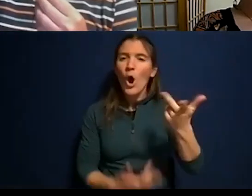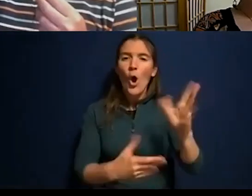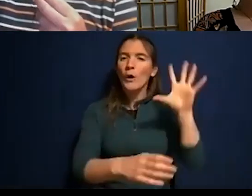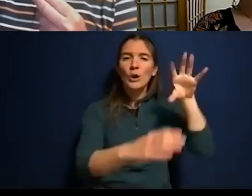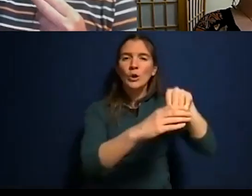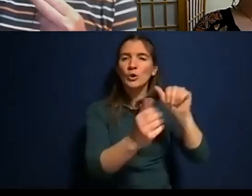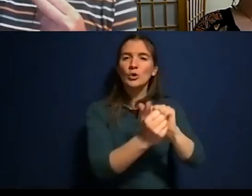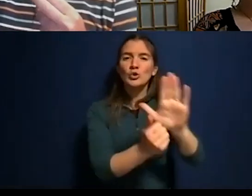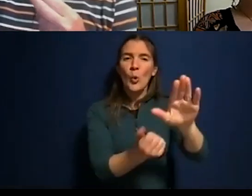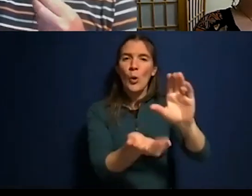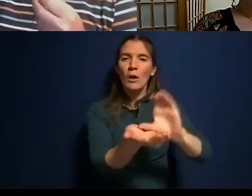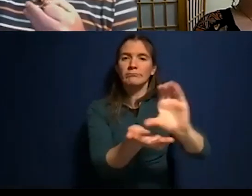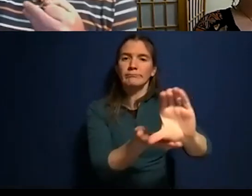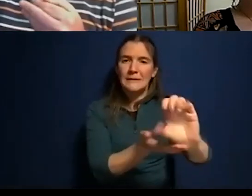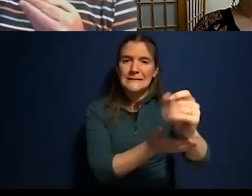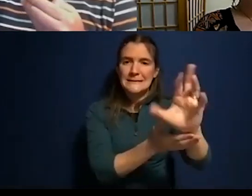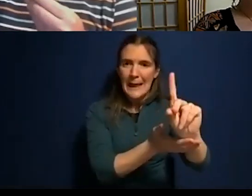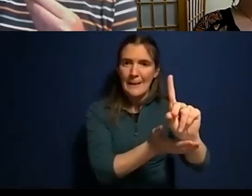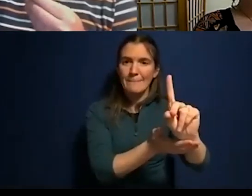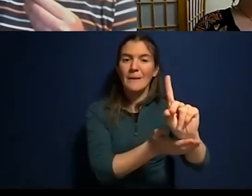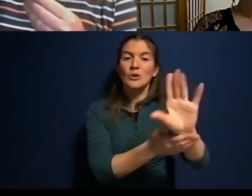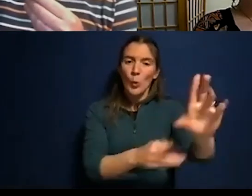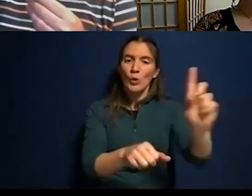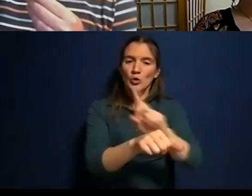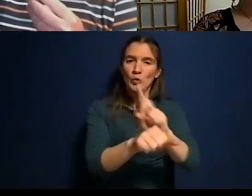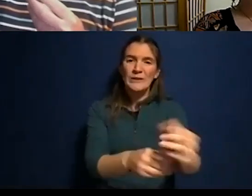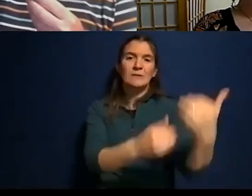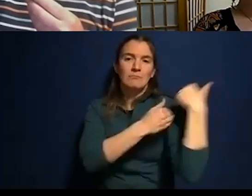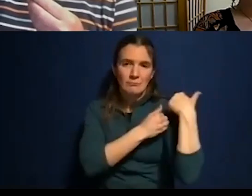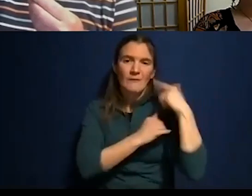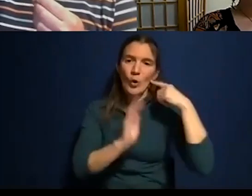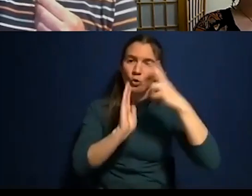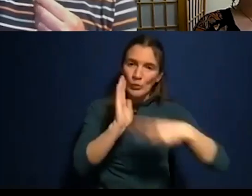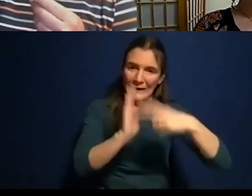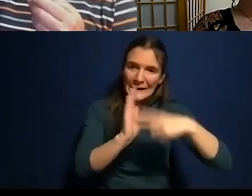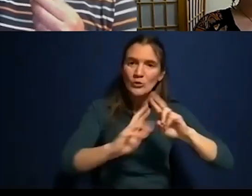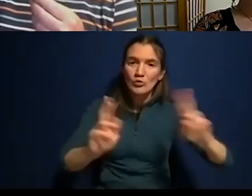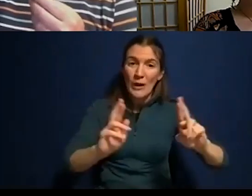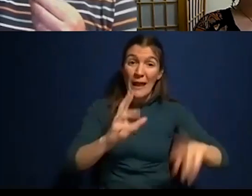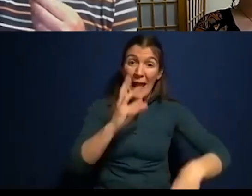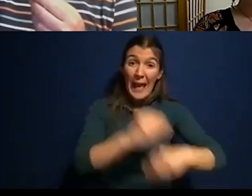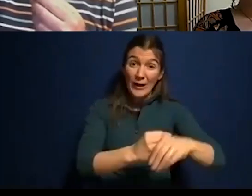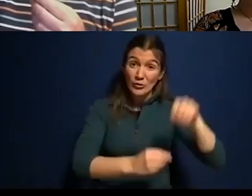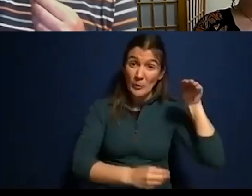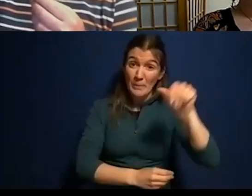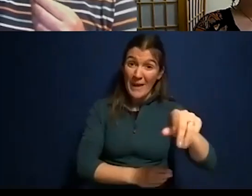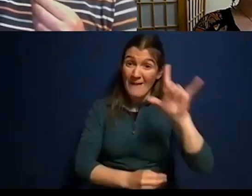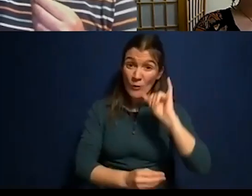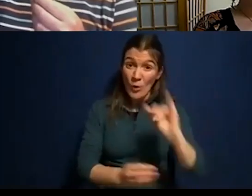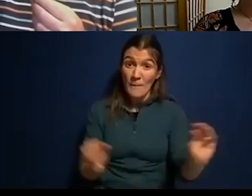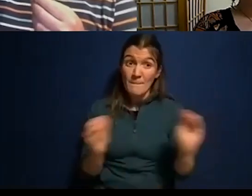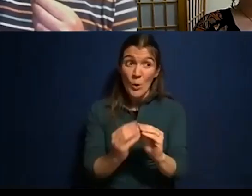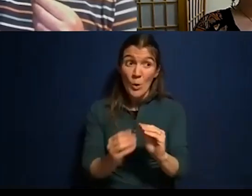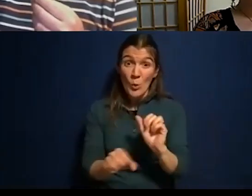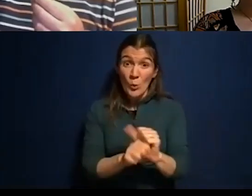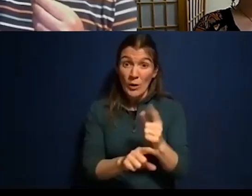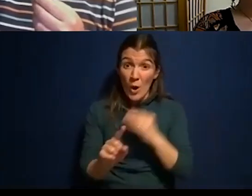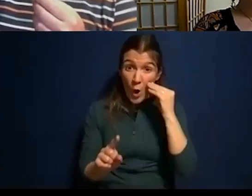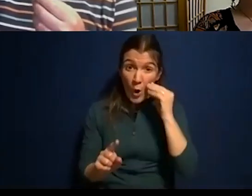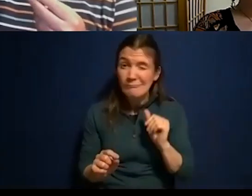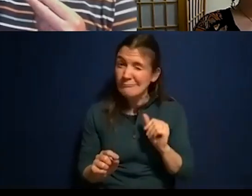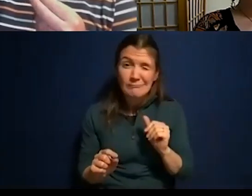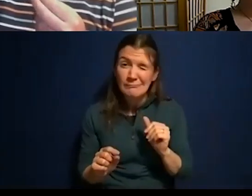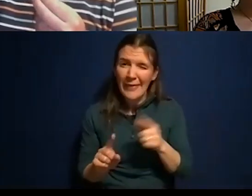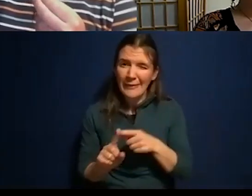your payment because that's part of your duty. So for you to get an extra course for doing assignments at home, that kind of goes